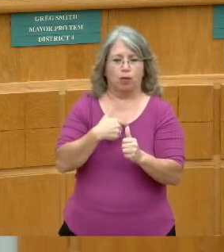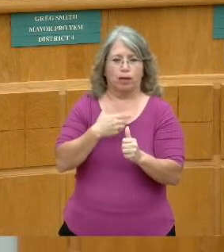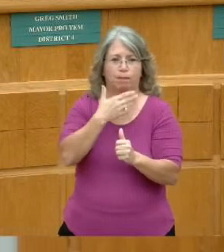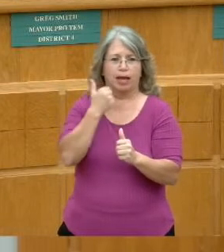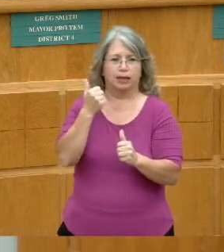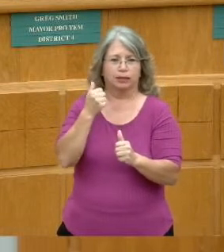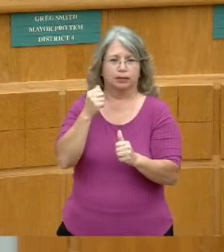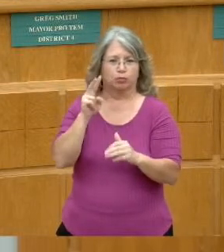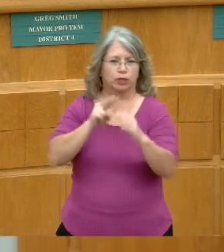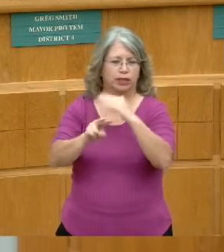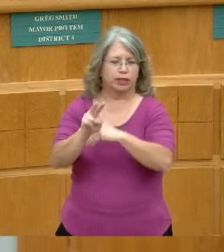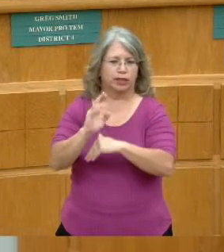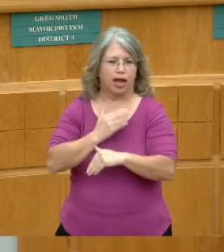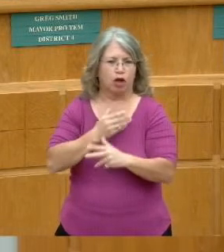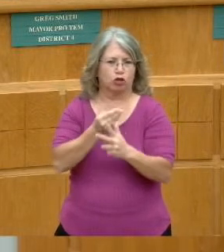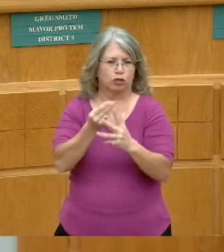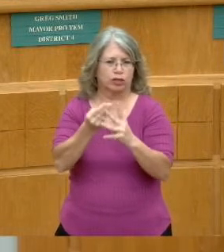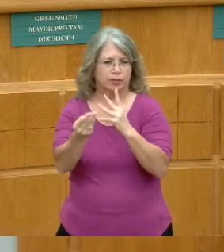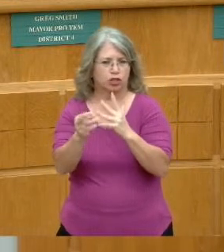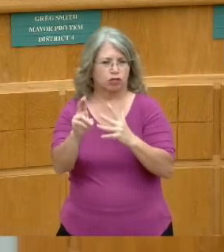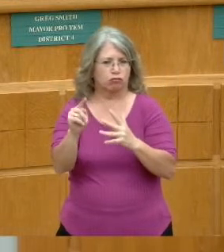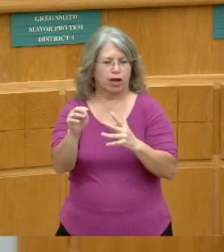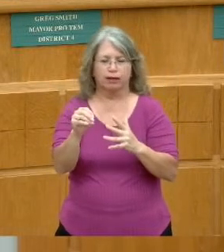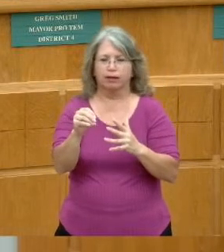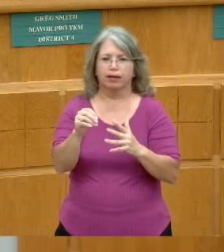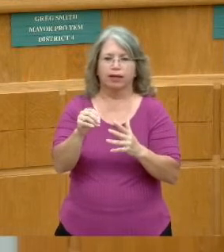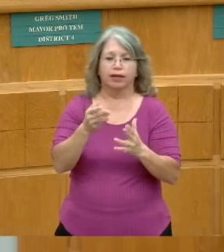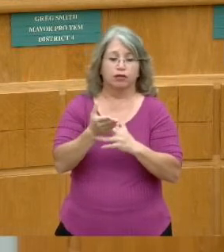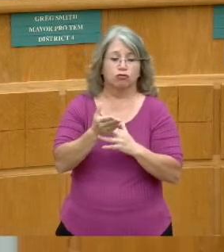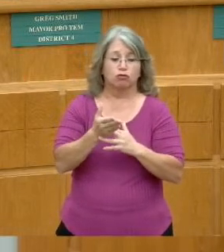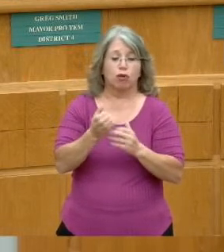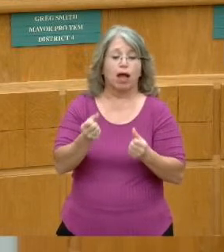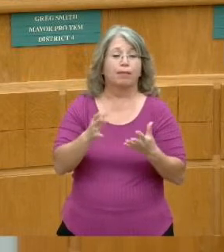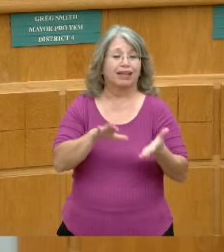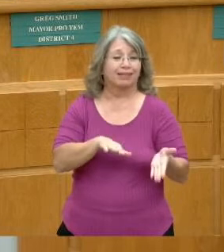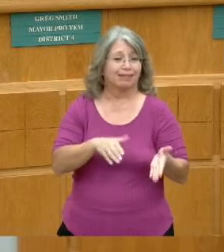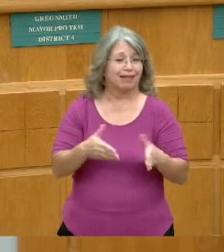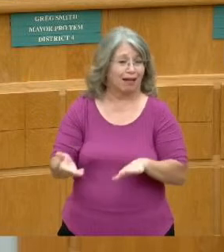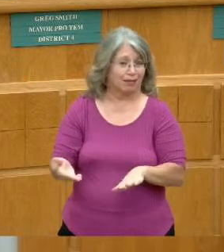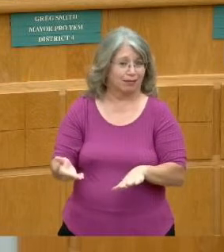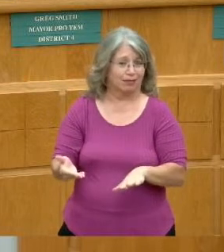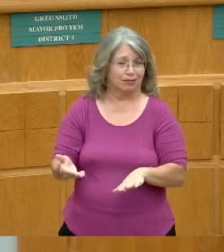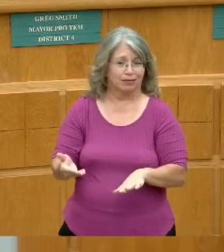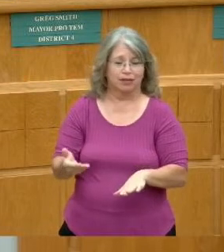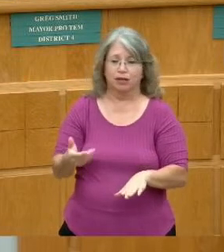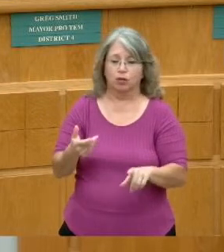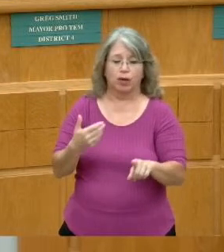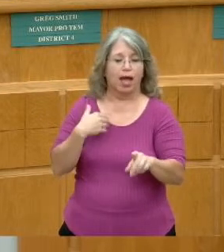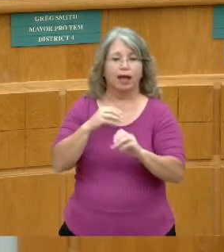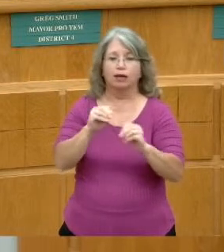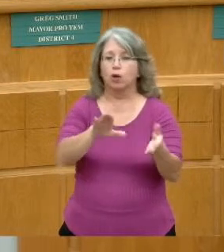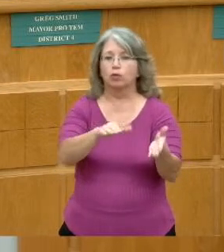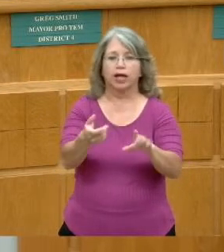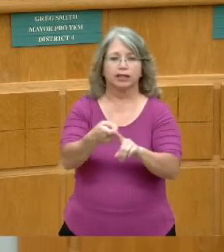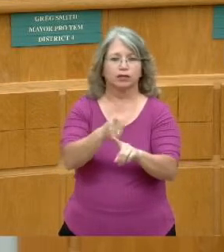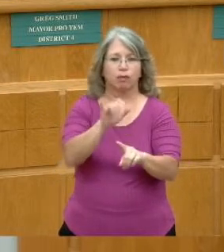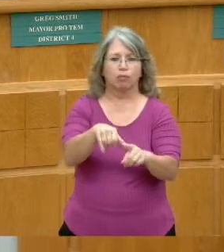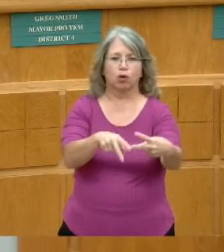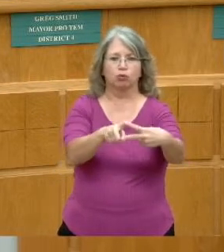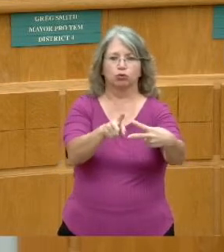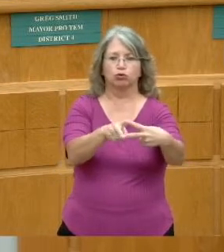the outbreak. Secondly, we're estimating that transmission rate, at least in a broader region, based